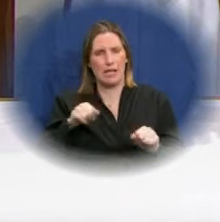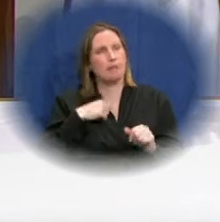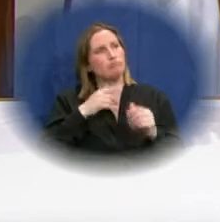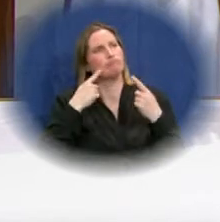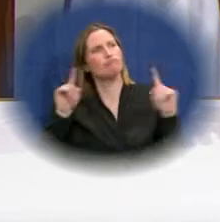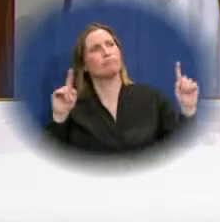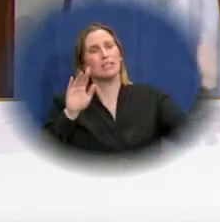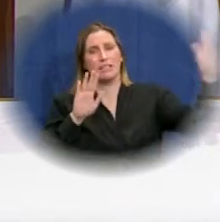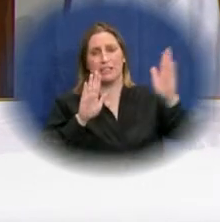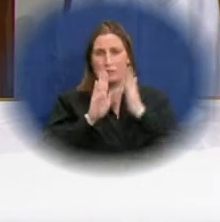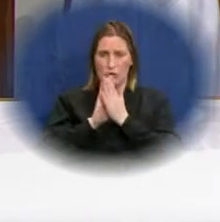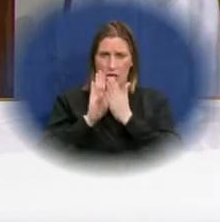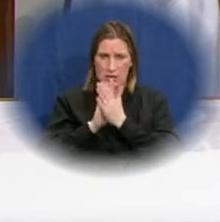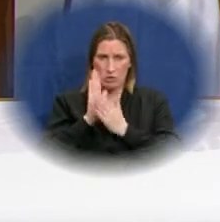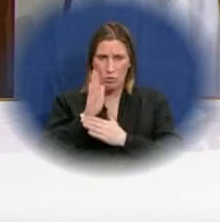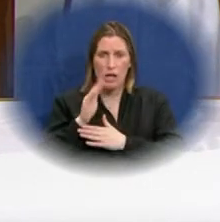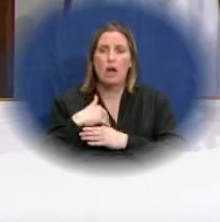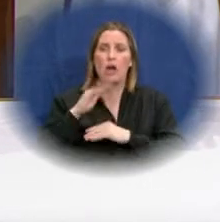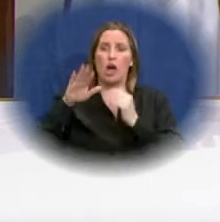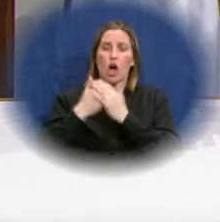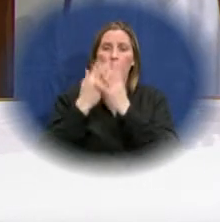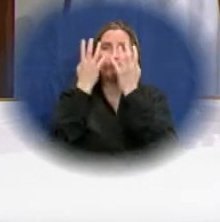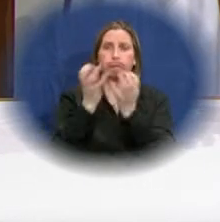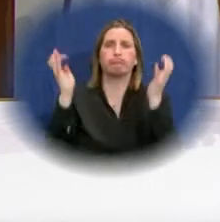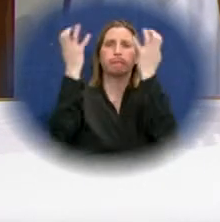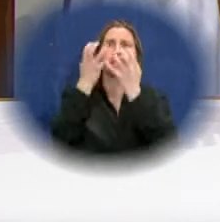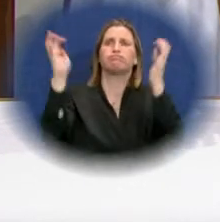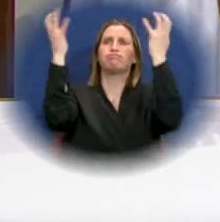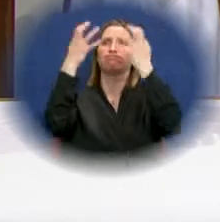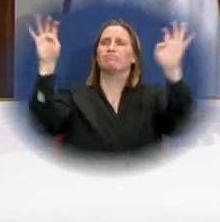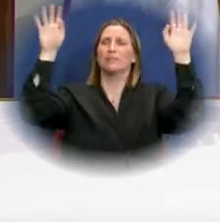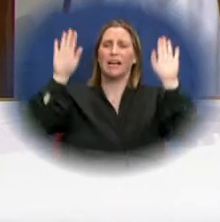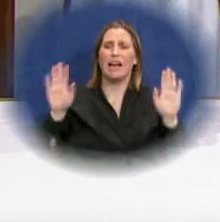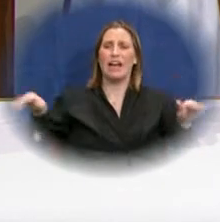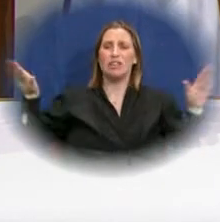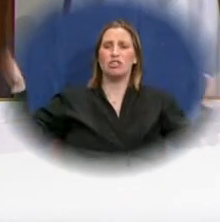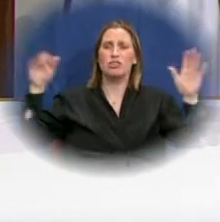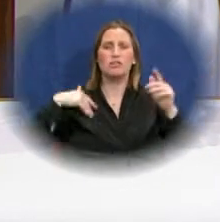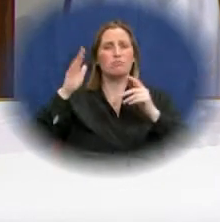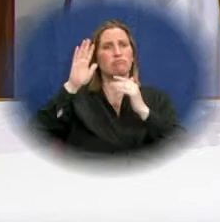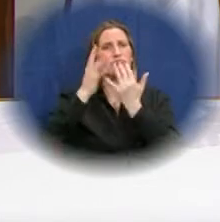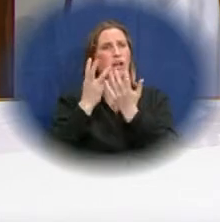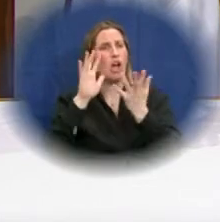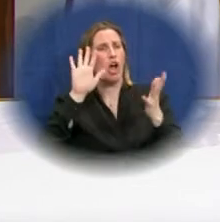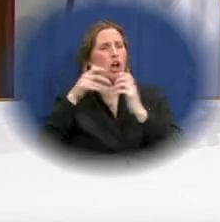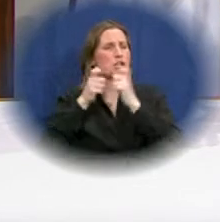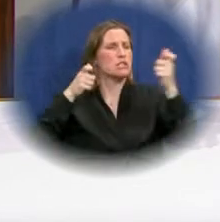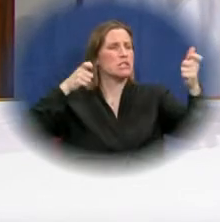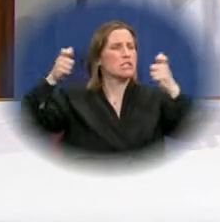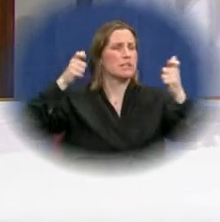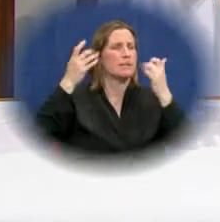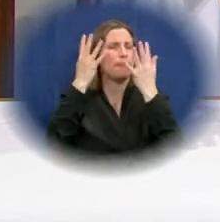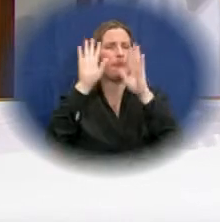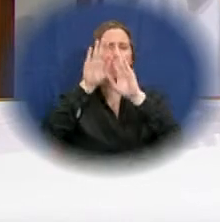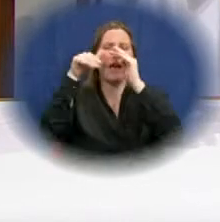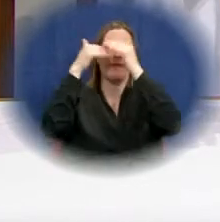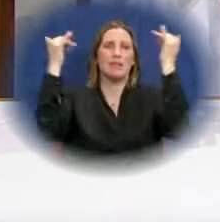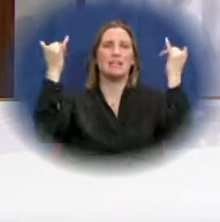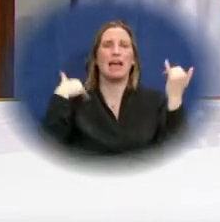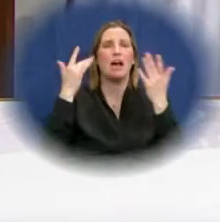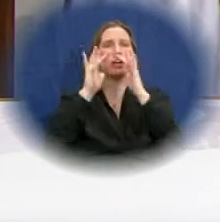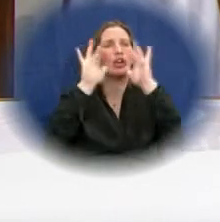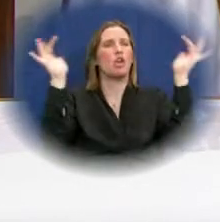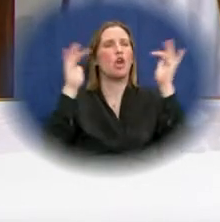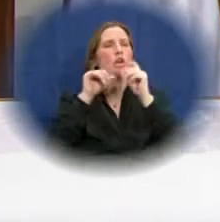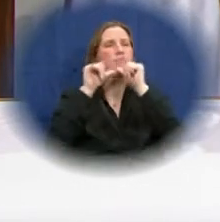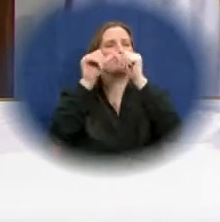praise. And so with angels and archangels, with thrones and dominions, and with all of the hosts and powers of heaven, we sing the hymn of your